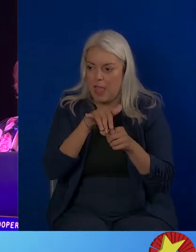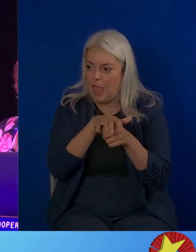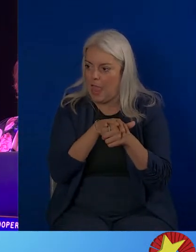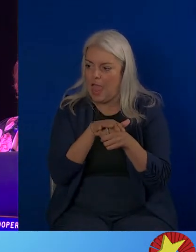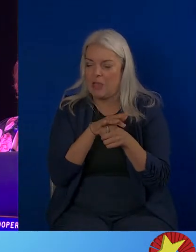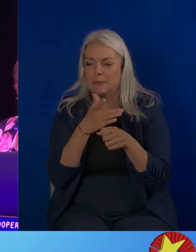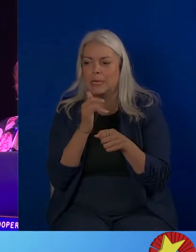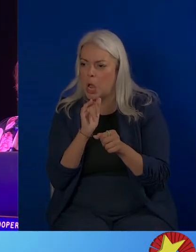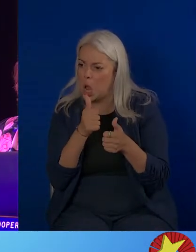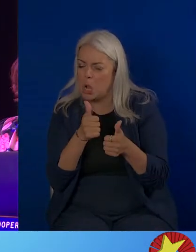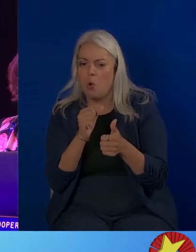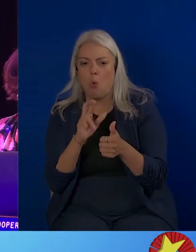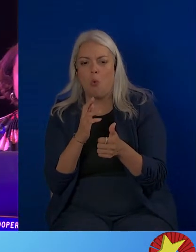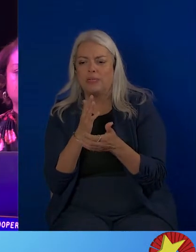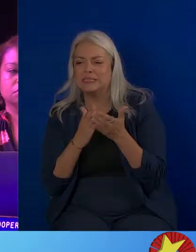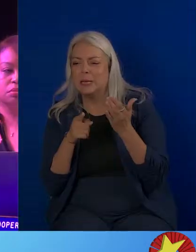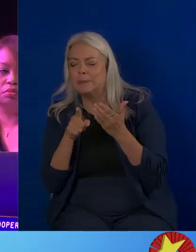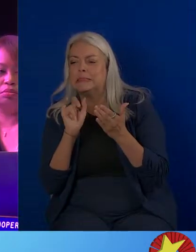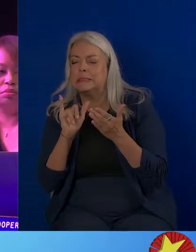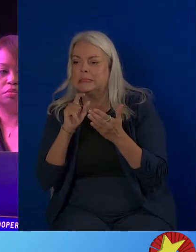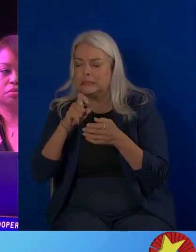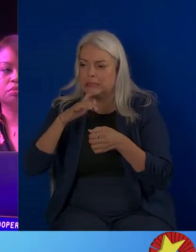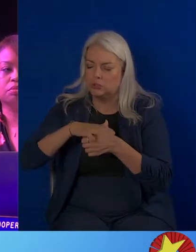be under a lot of pressure.